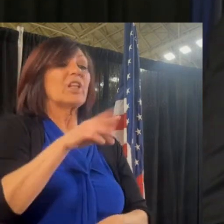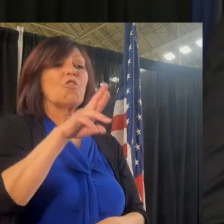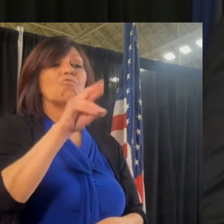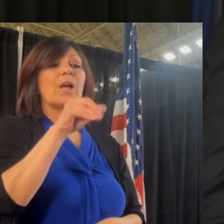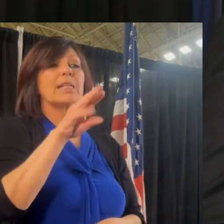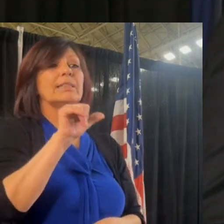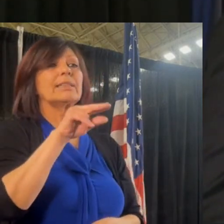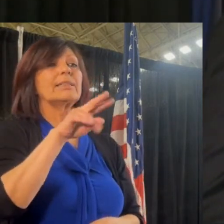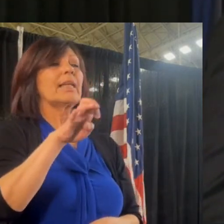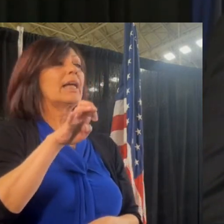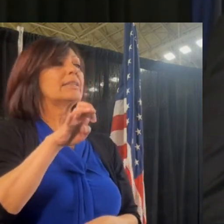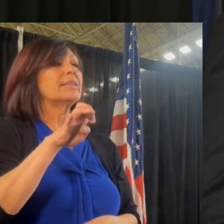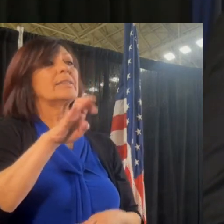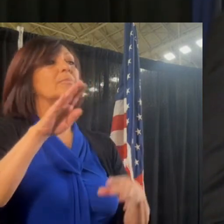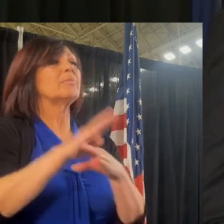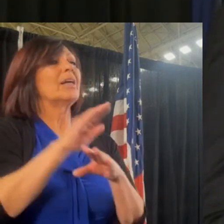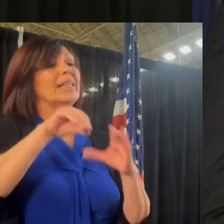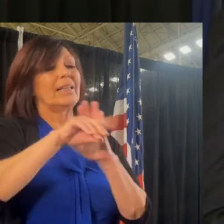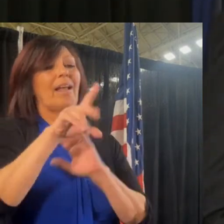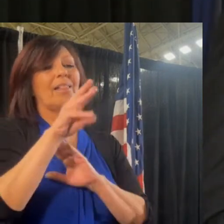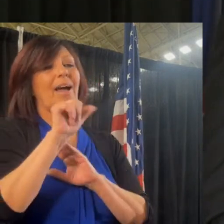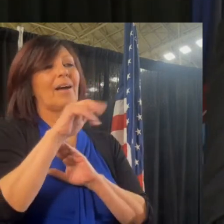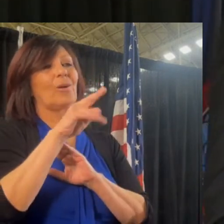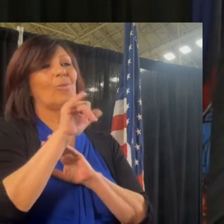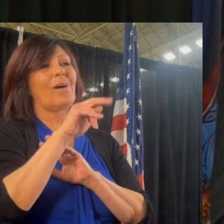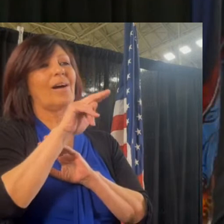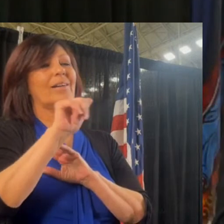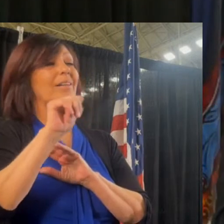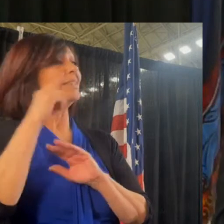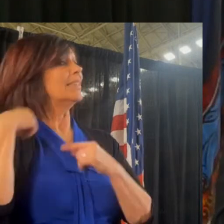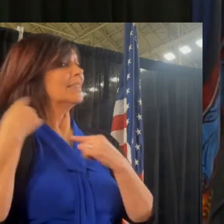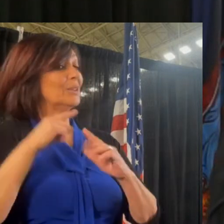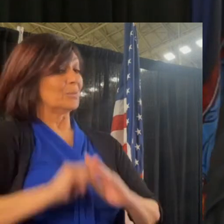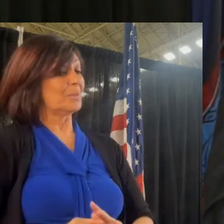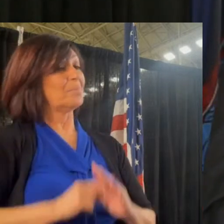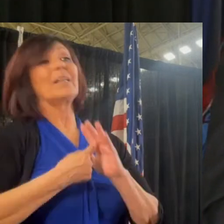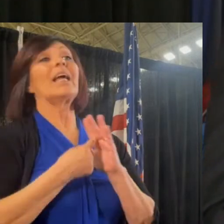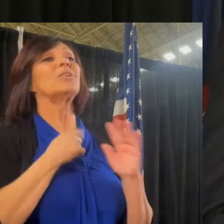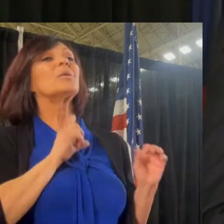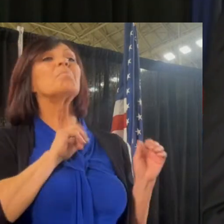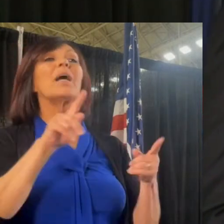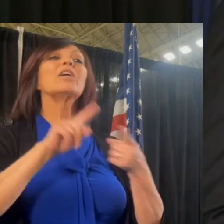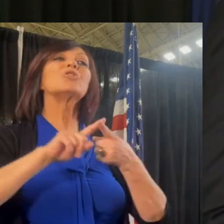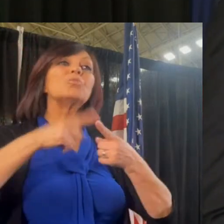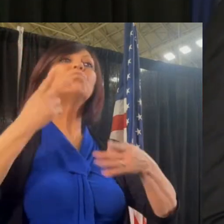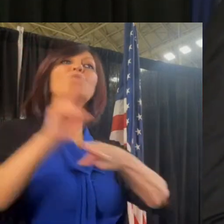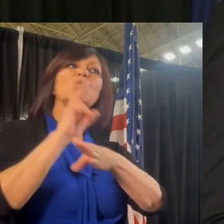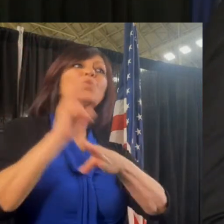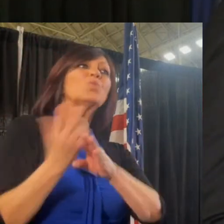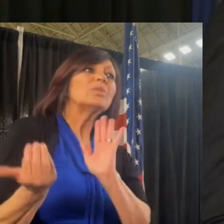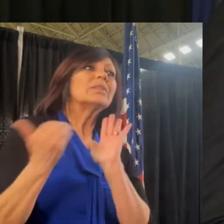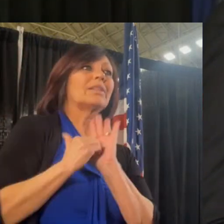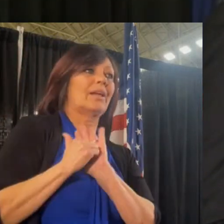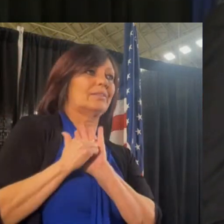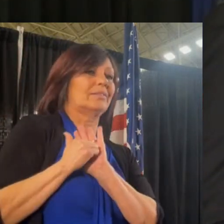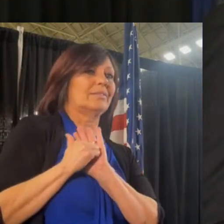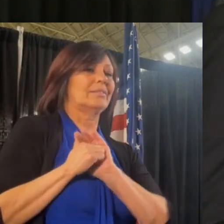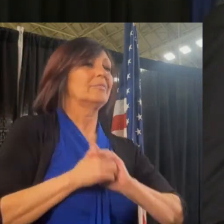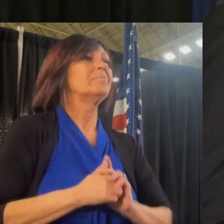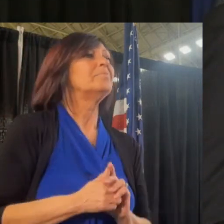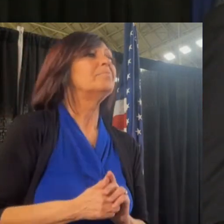Commerce Park in my hometown of Lackawanna since we began the effort to return this site to productive use in